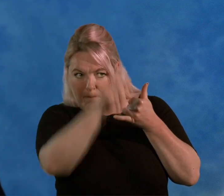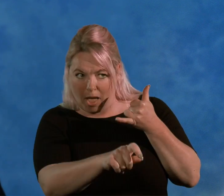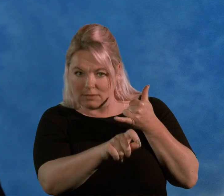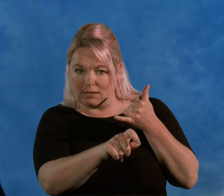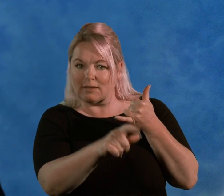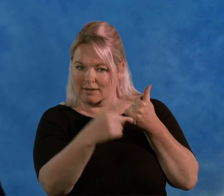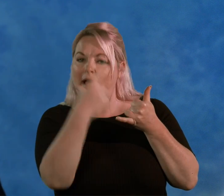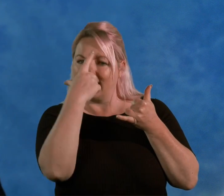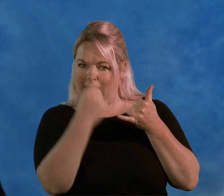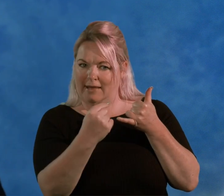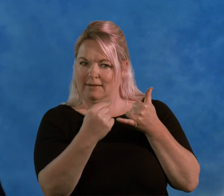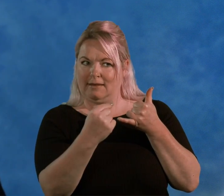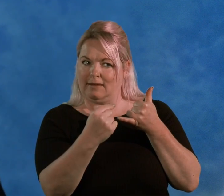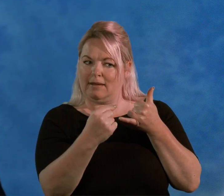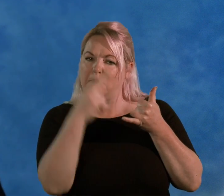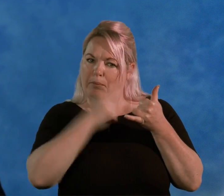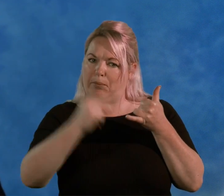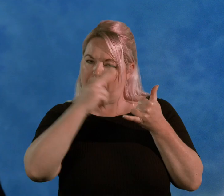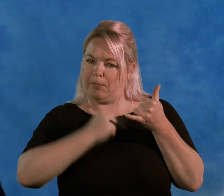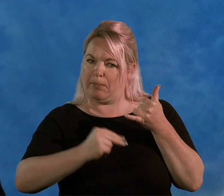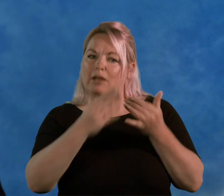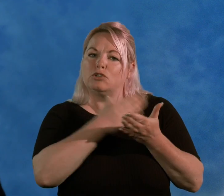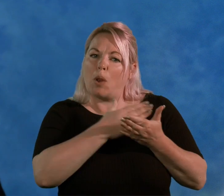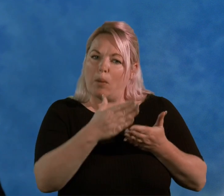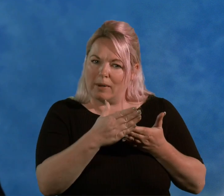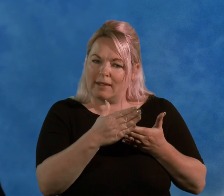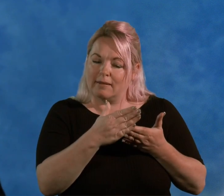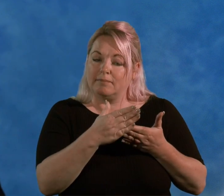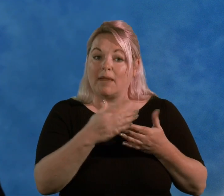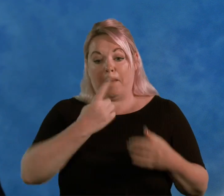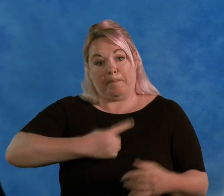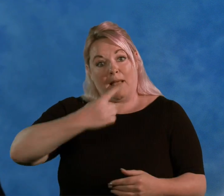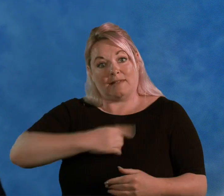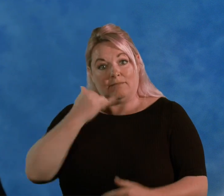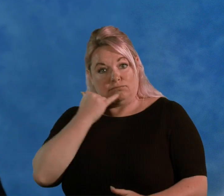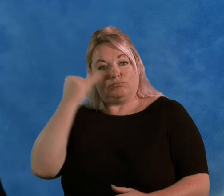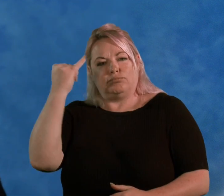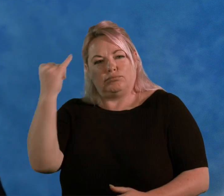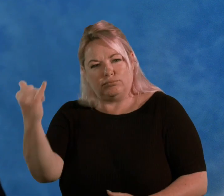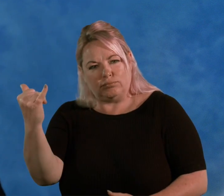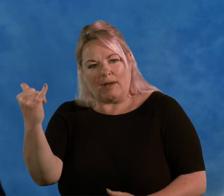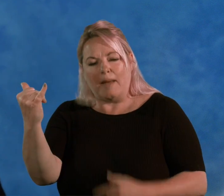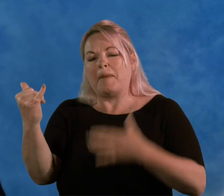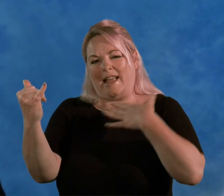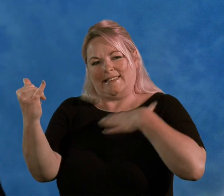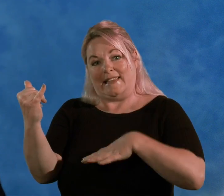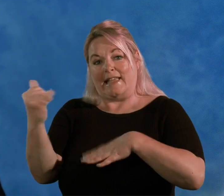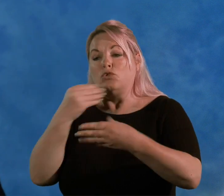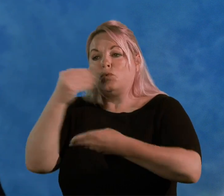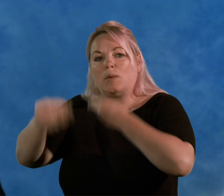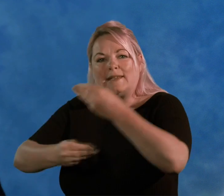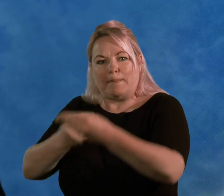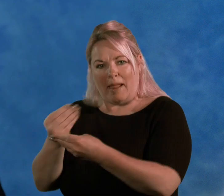know who probably will speak a little more slowly. I can make a call, but I tend to have to say to